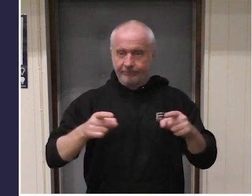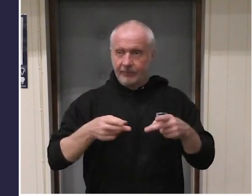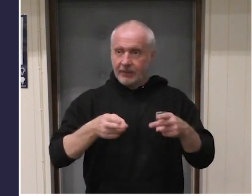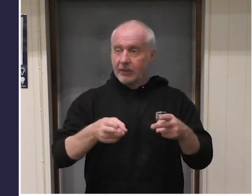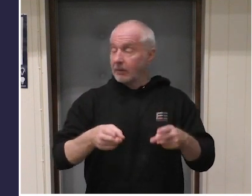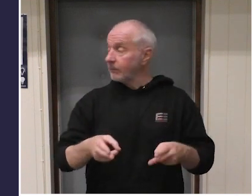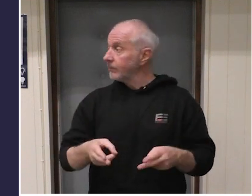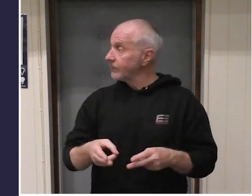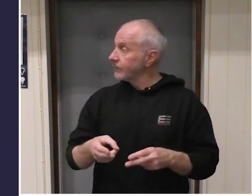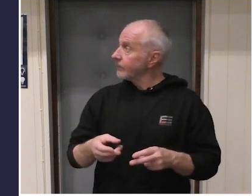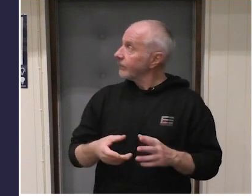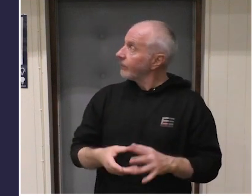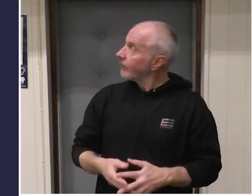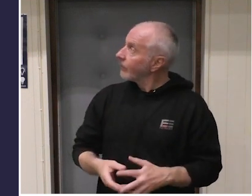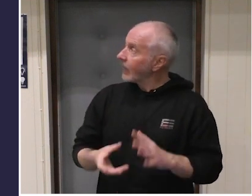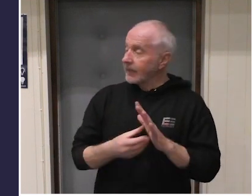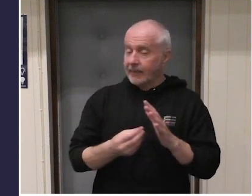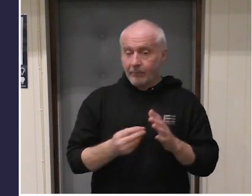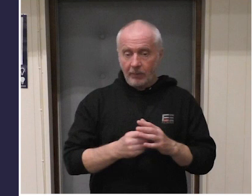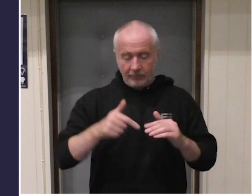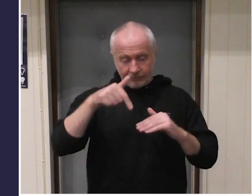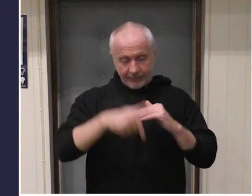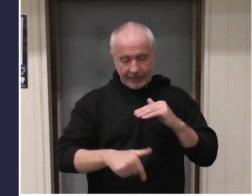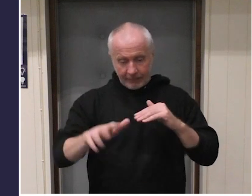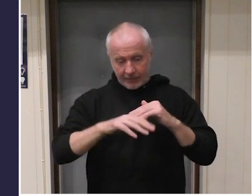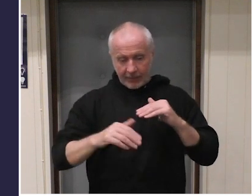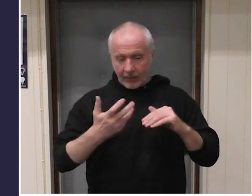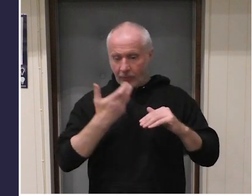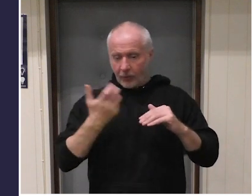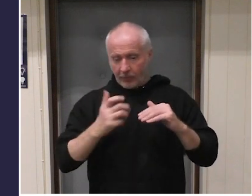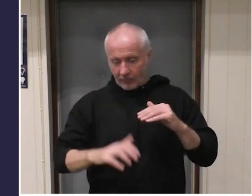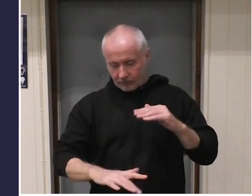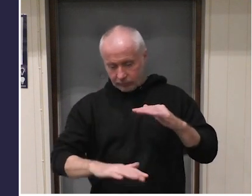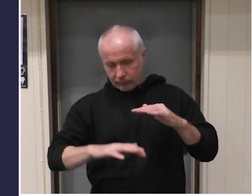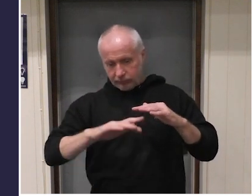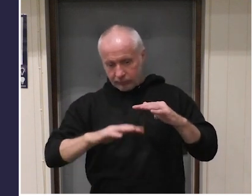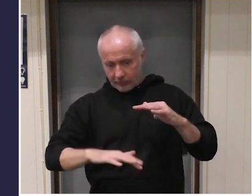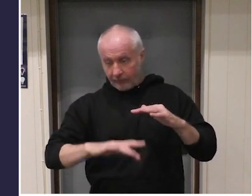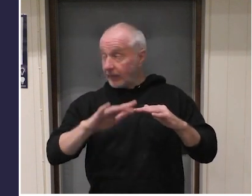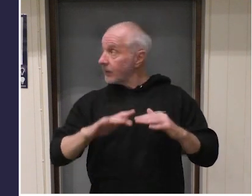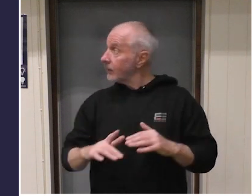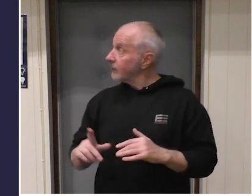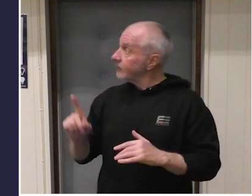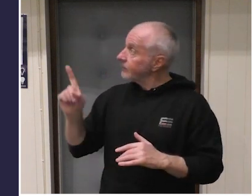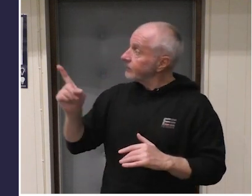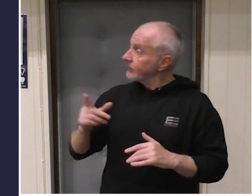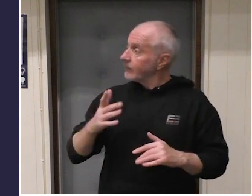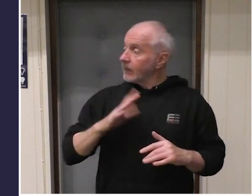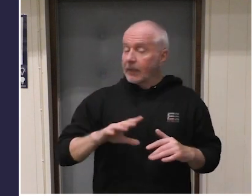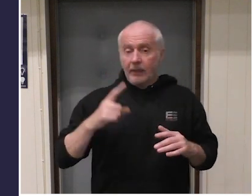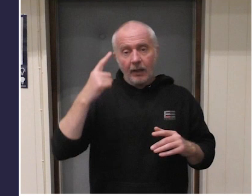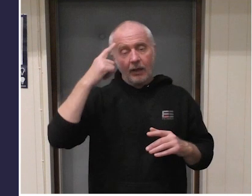So for example, it needs deep sea thermal vents. And some of the properties it needs to have, it has memory and